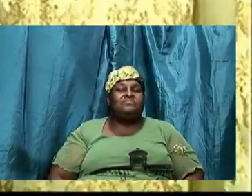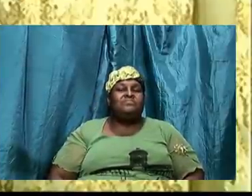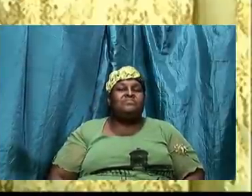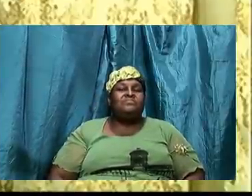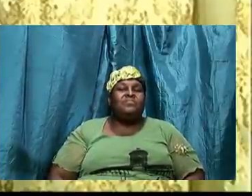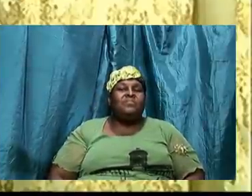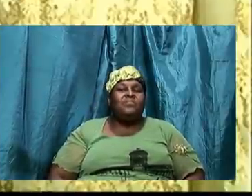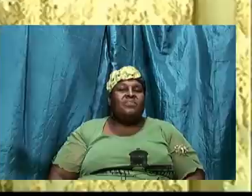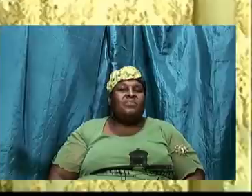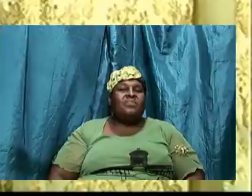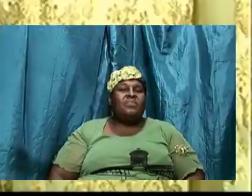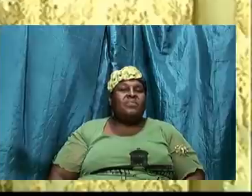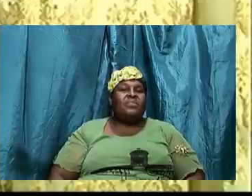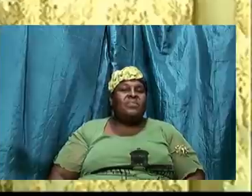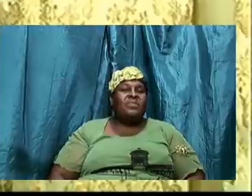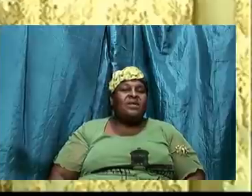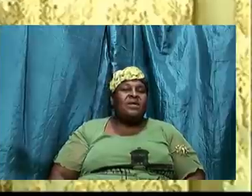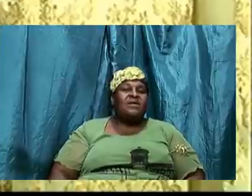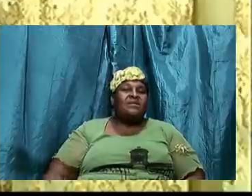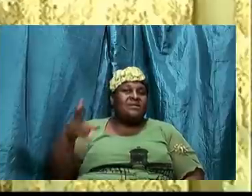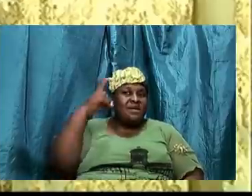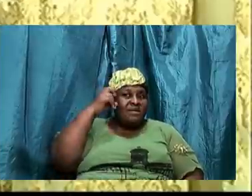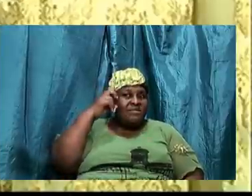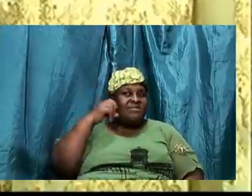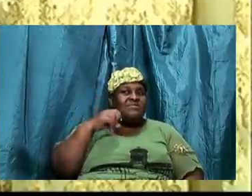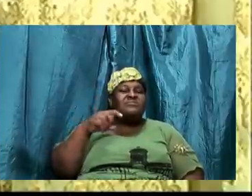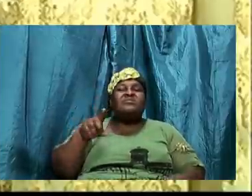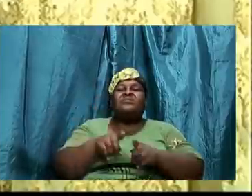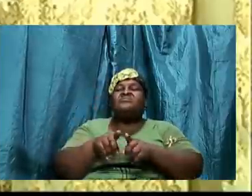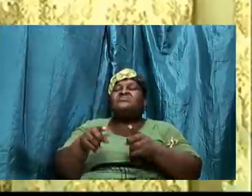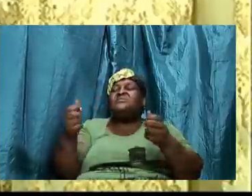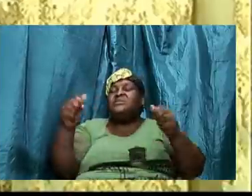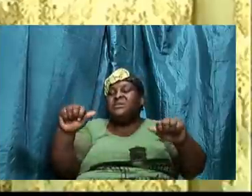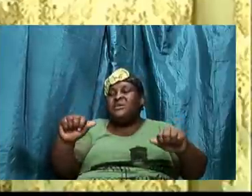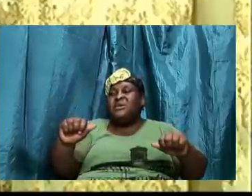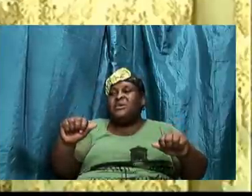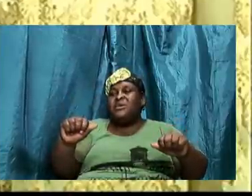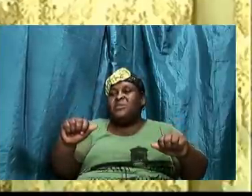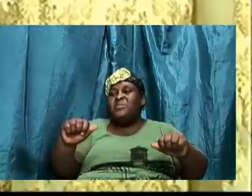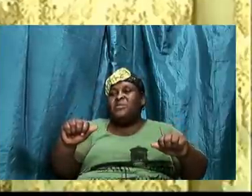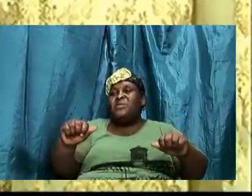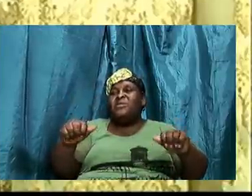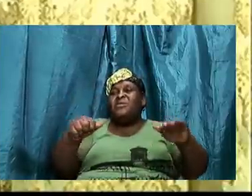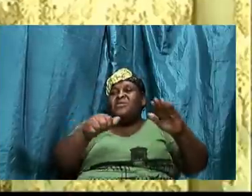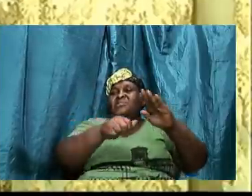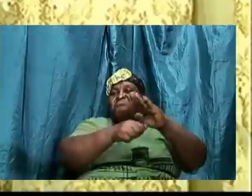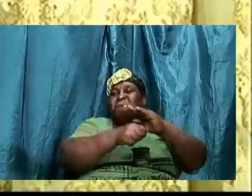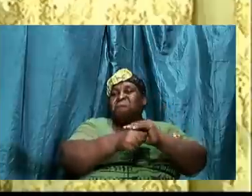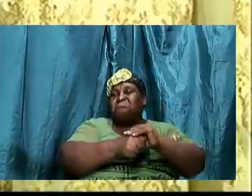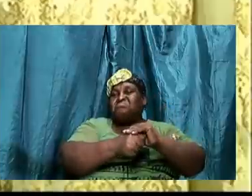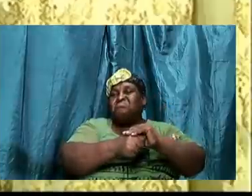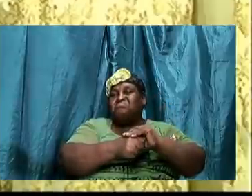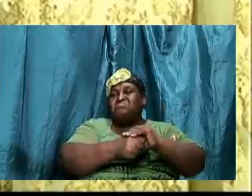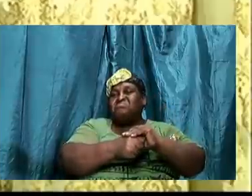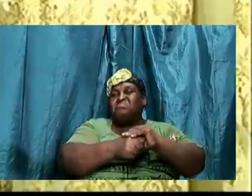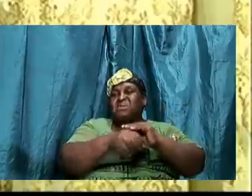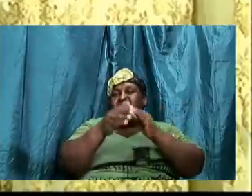He is also able to disguise himself as the angel of light.